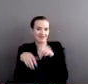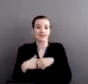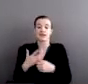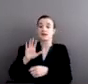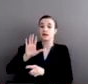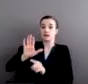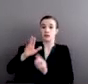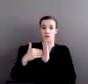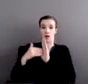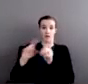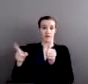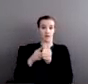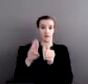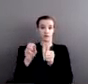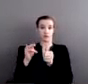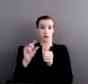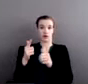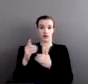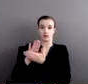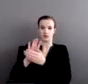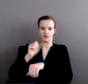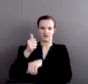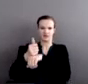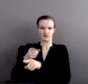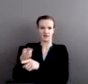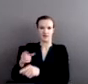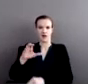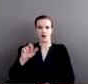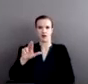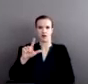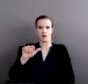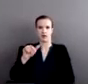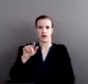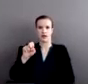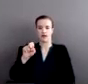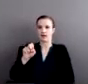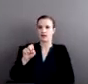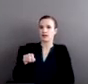in Carlisle, Pennsylvania, was kill the Indian and save the man.